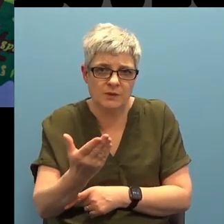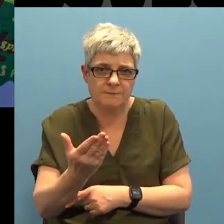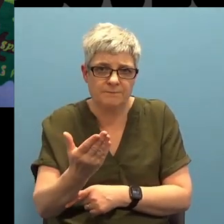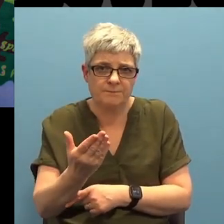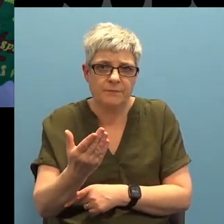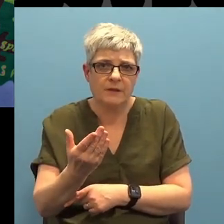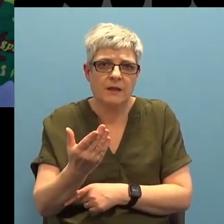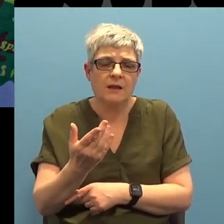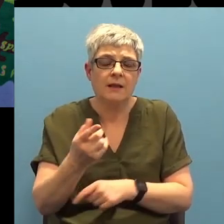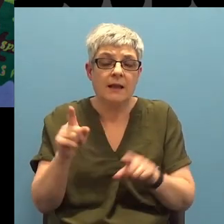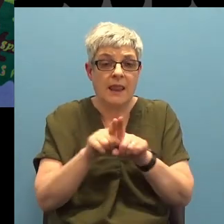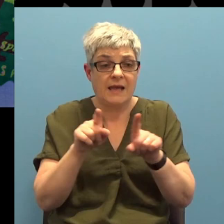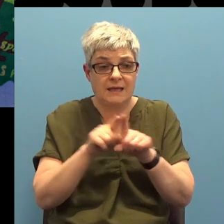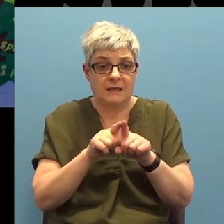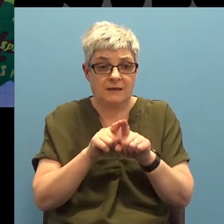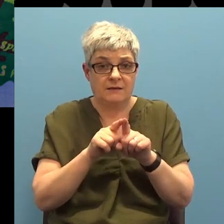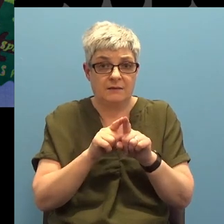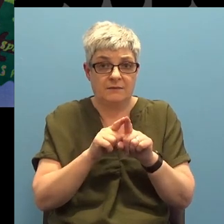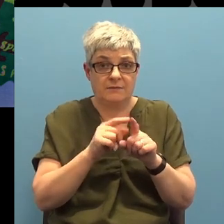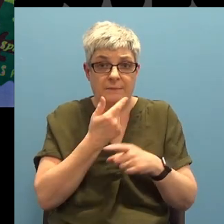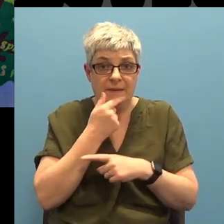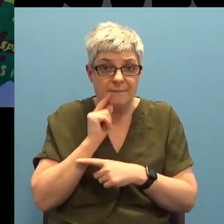just as the folks of